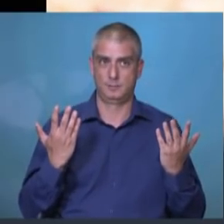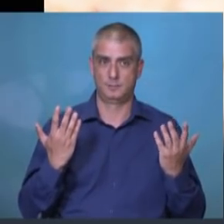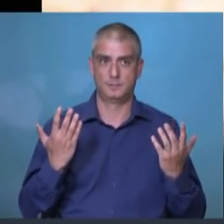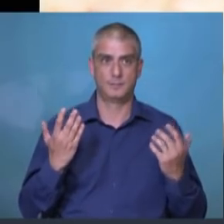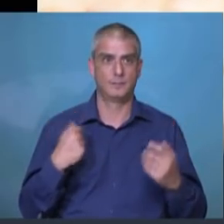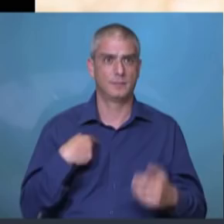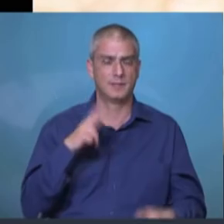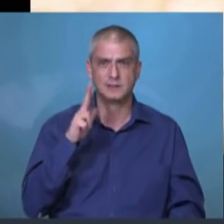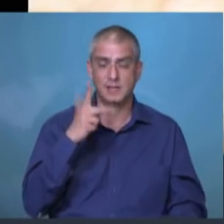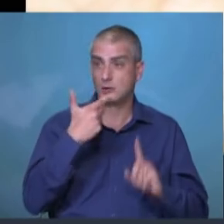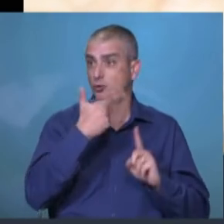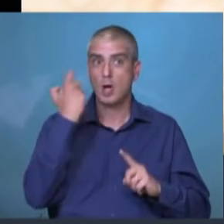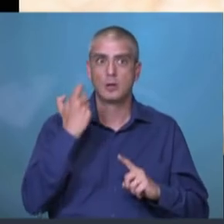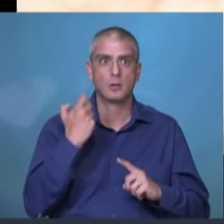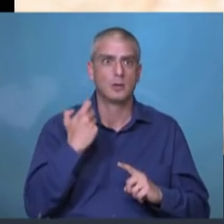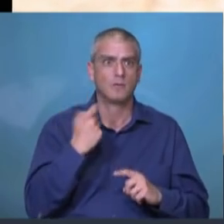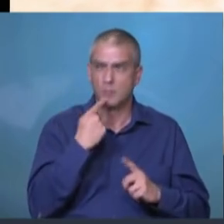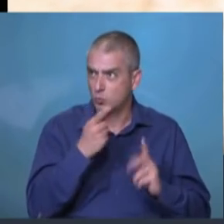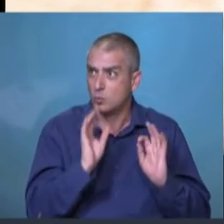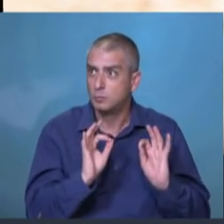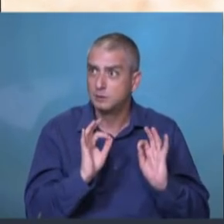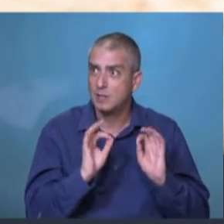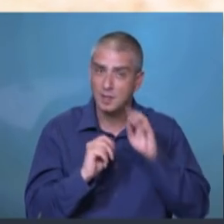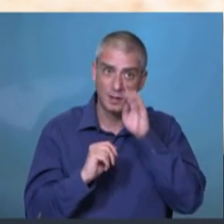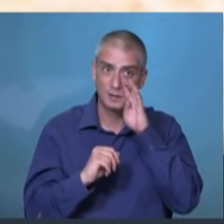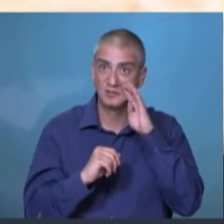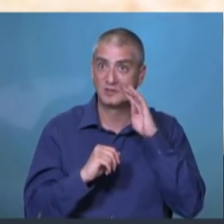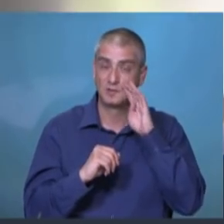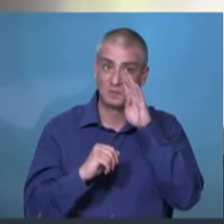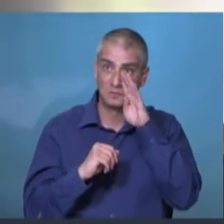think he's been shot. And I was like, well, is he okay?